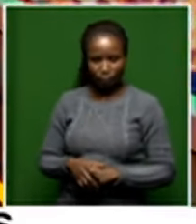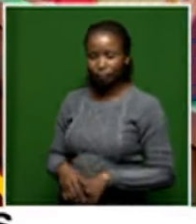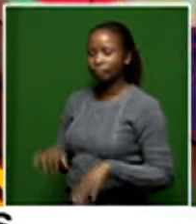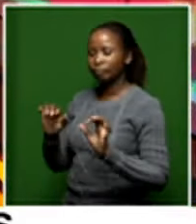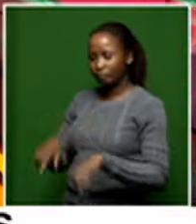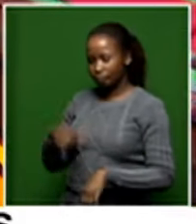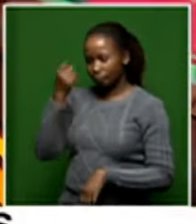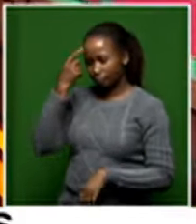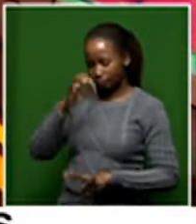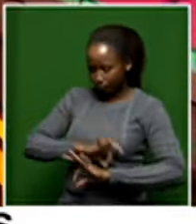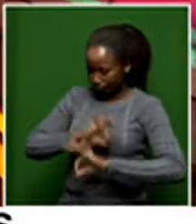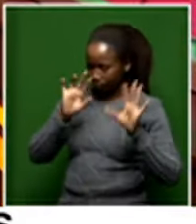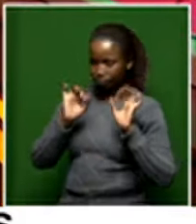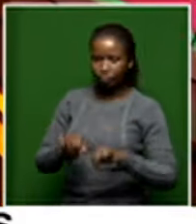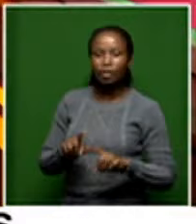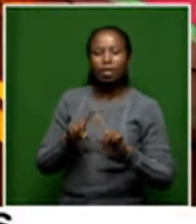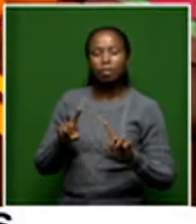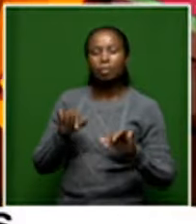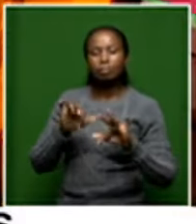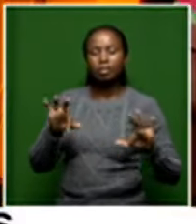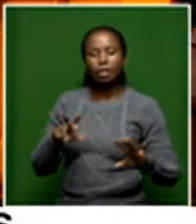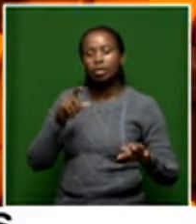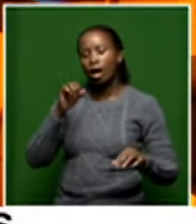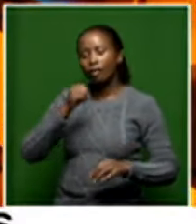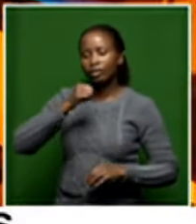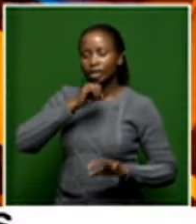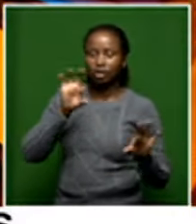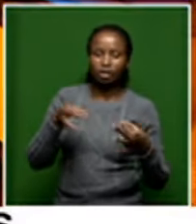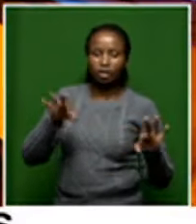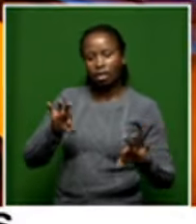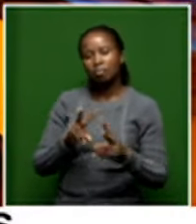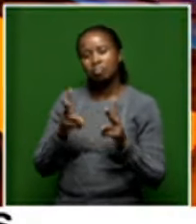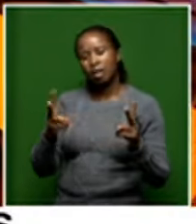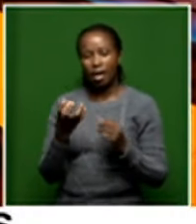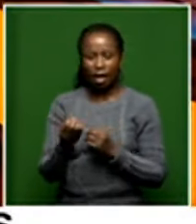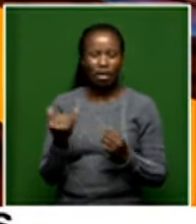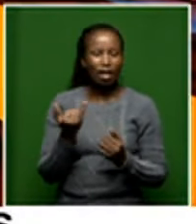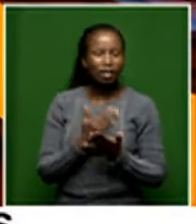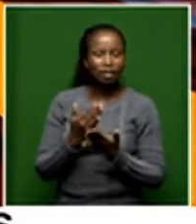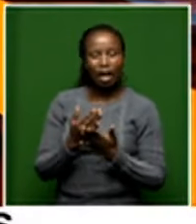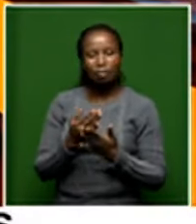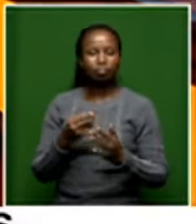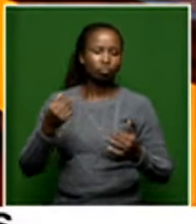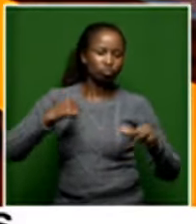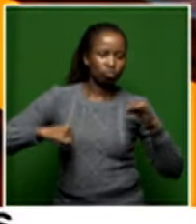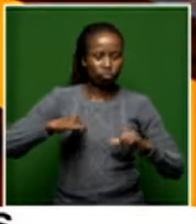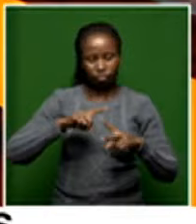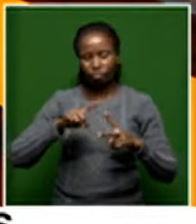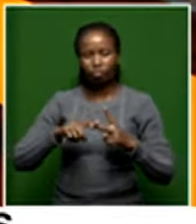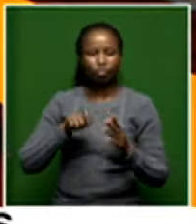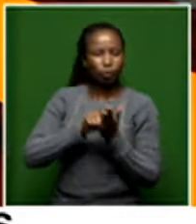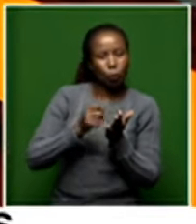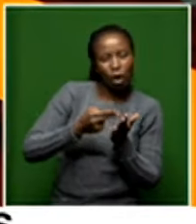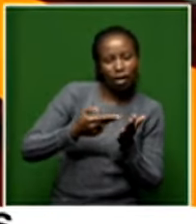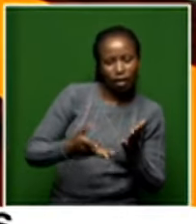mean, the artists play different roles in the music industry. It could be artists, songwriters, producers, creators.